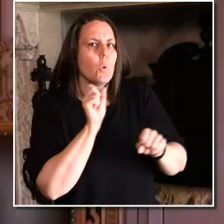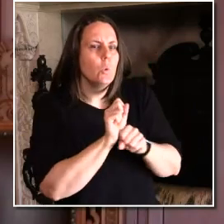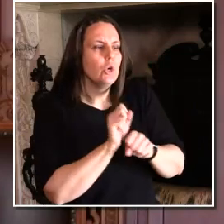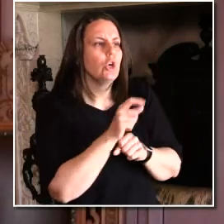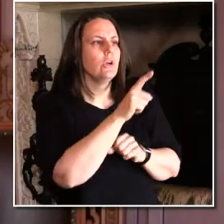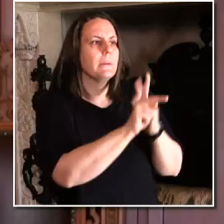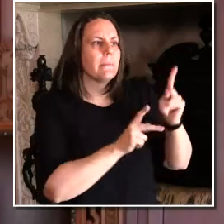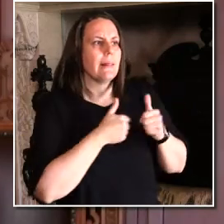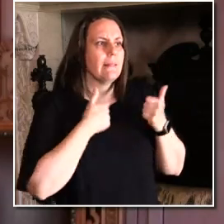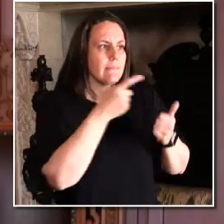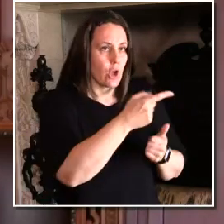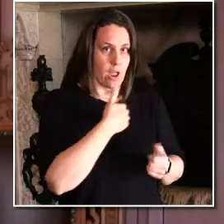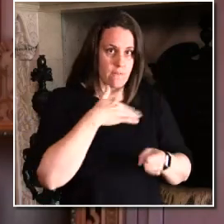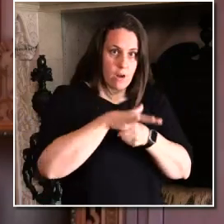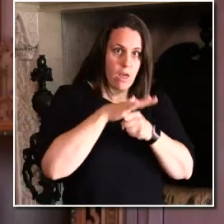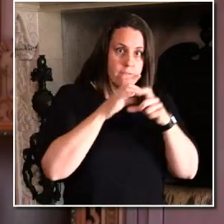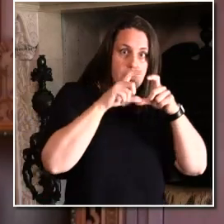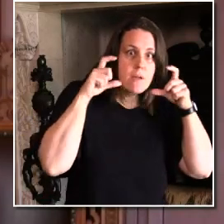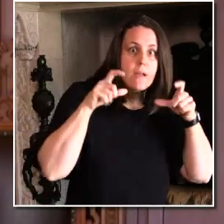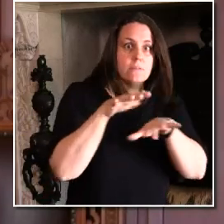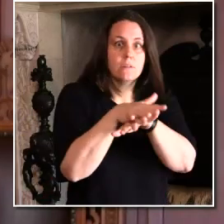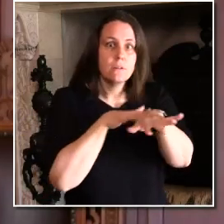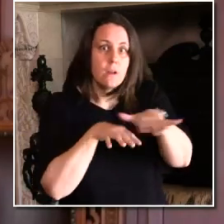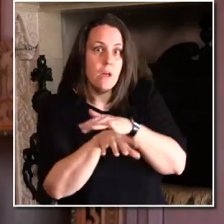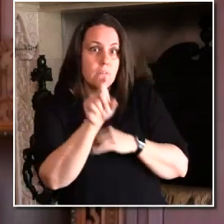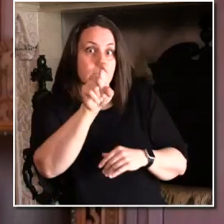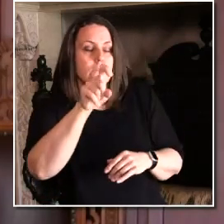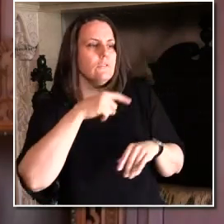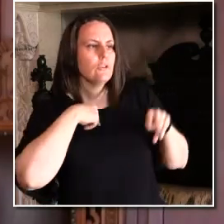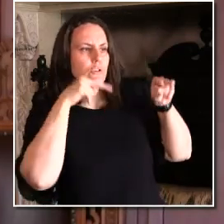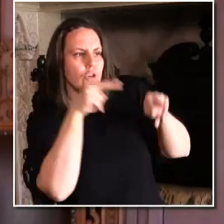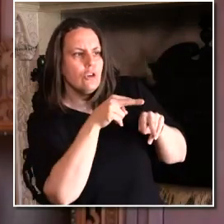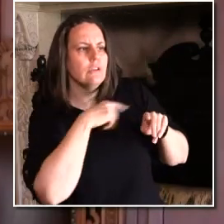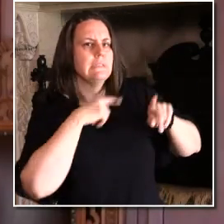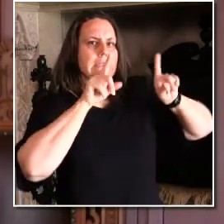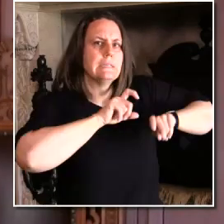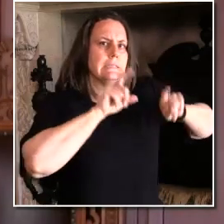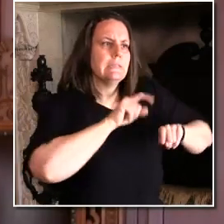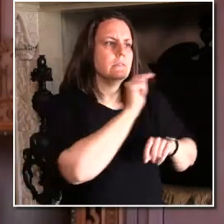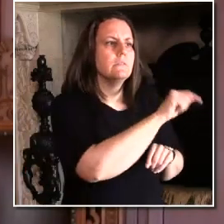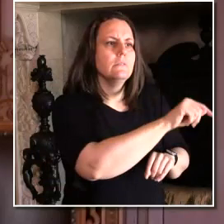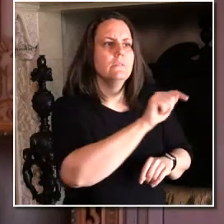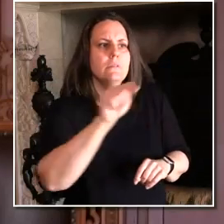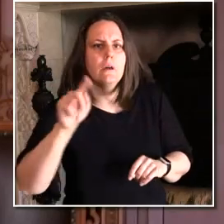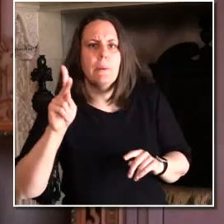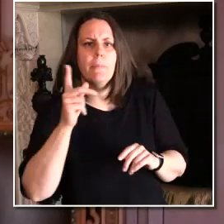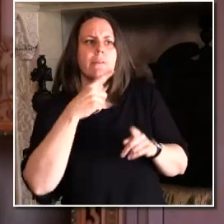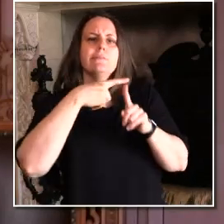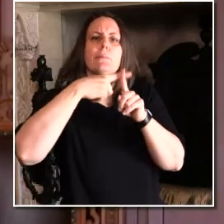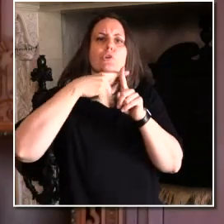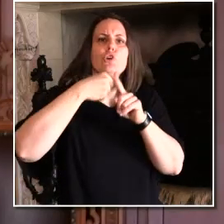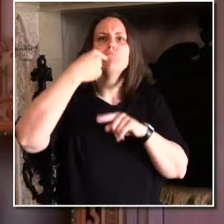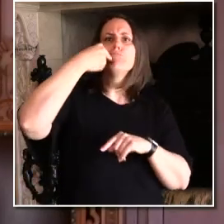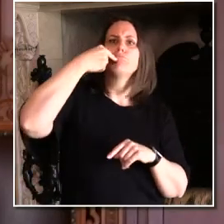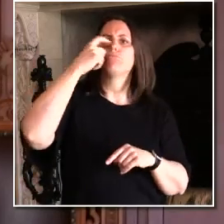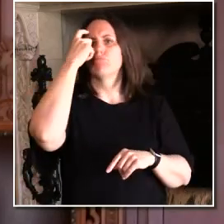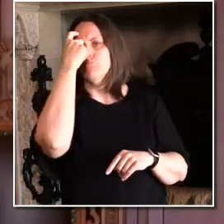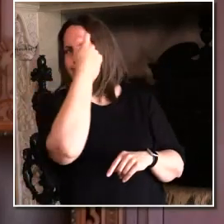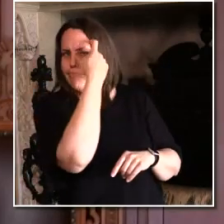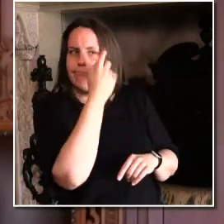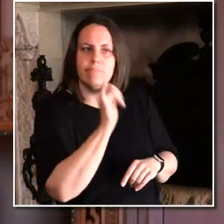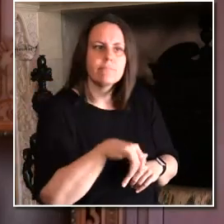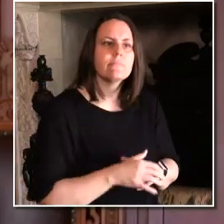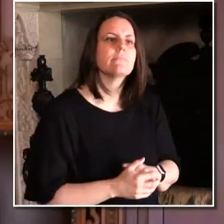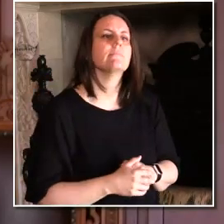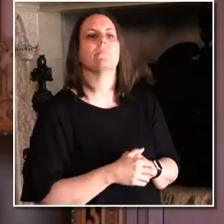they're screening employees and that sort of thing, and keeping out ill employees. And if it's in a, you know, some sort of manufacturing,